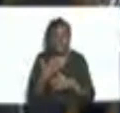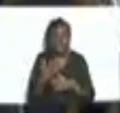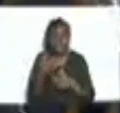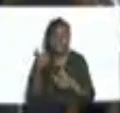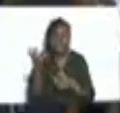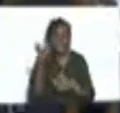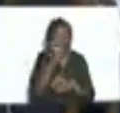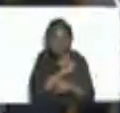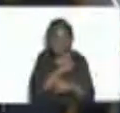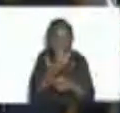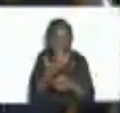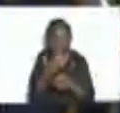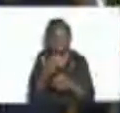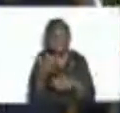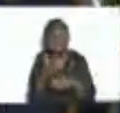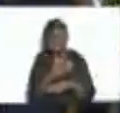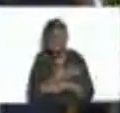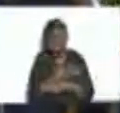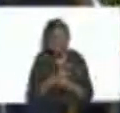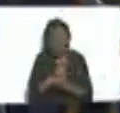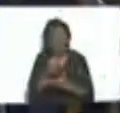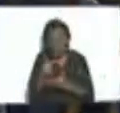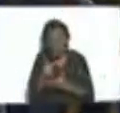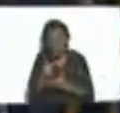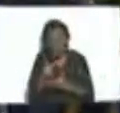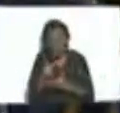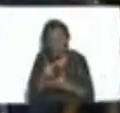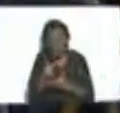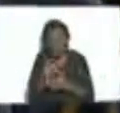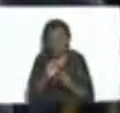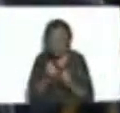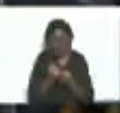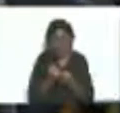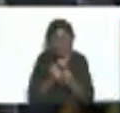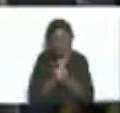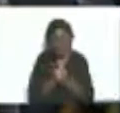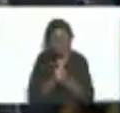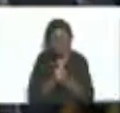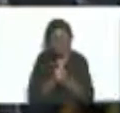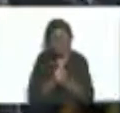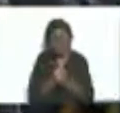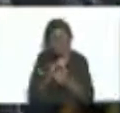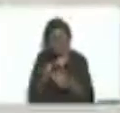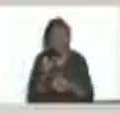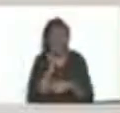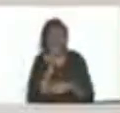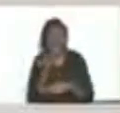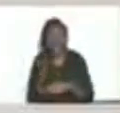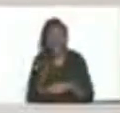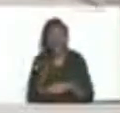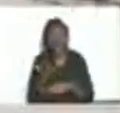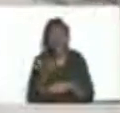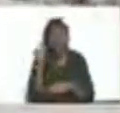missing, simple in approving purchase orders and other things. Even the purchase order system was flawed. DRA Executive Chairman Alex Storr